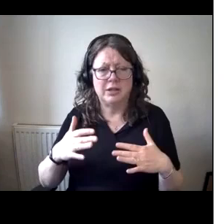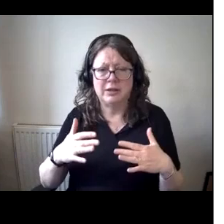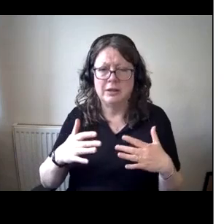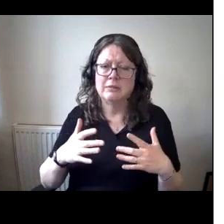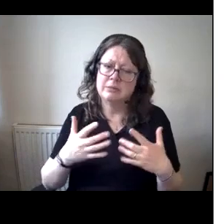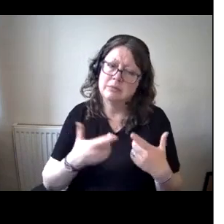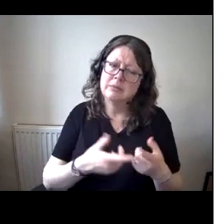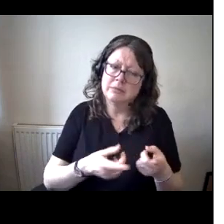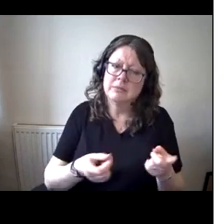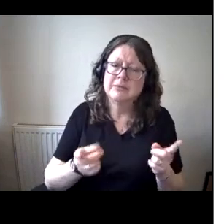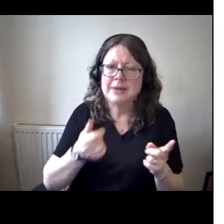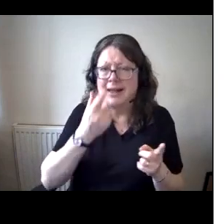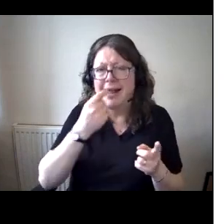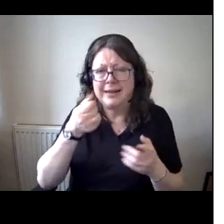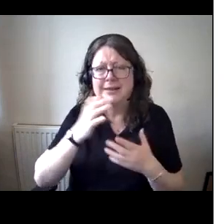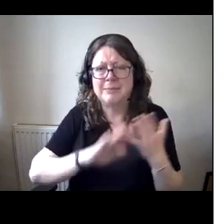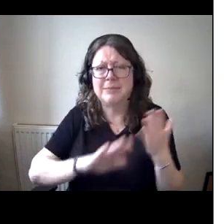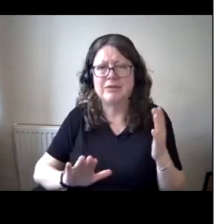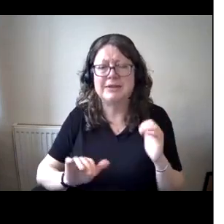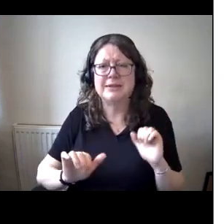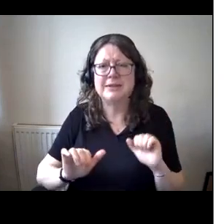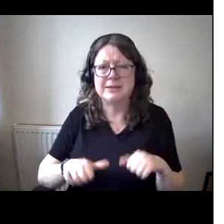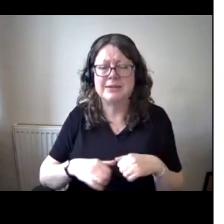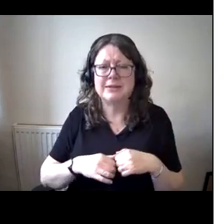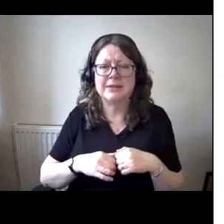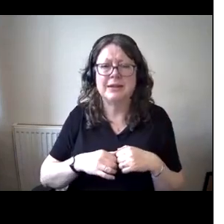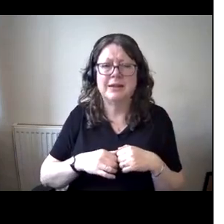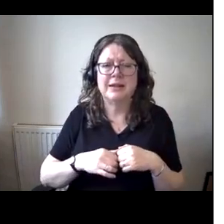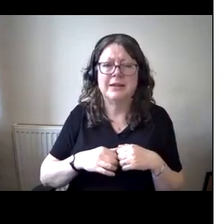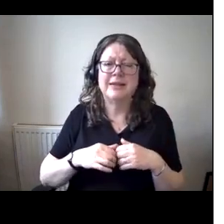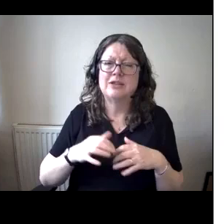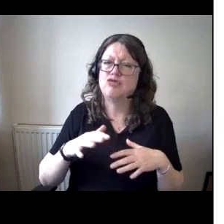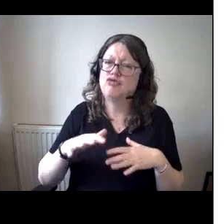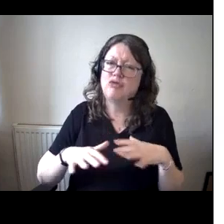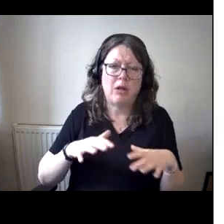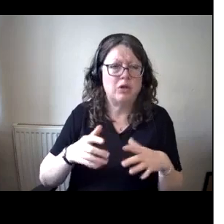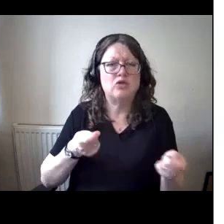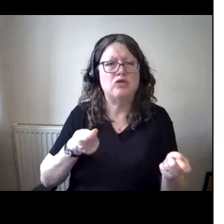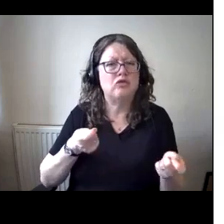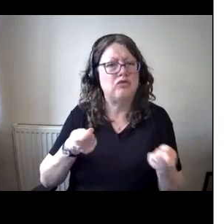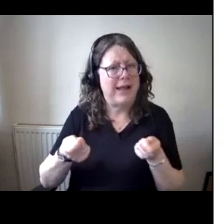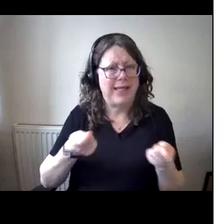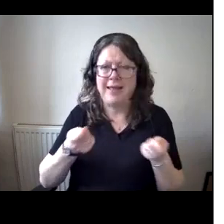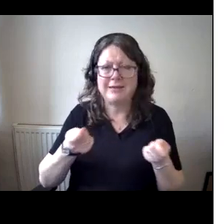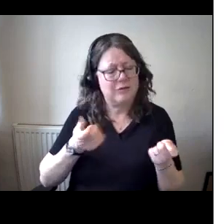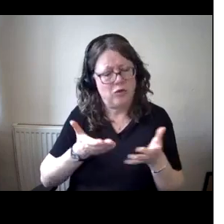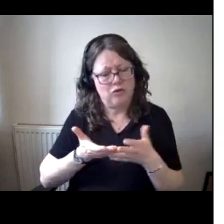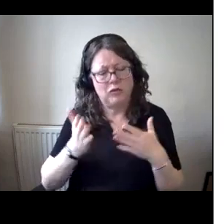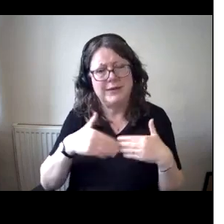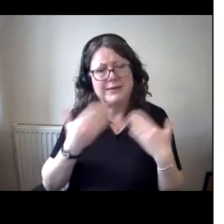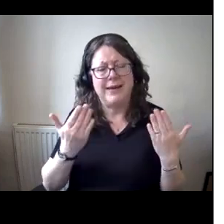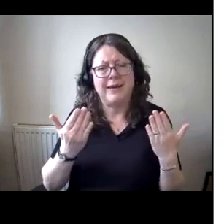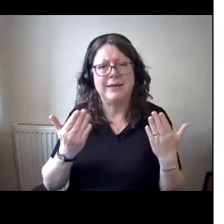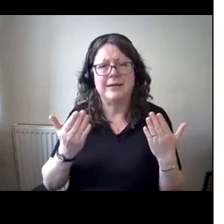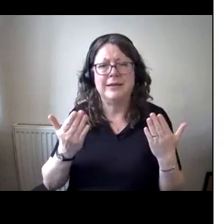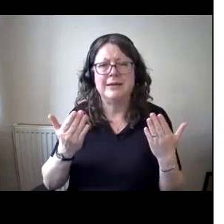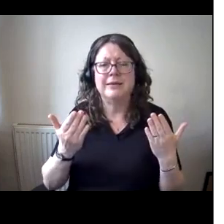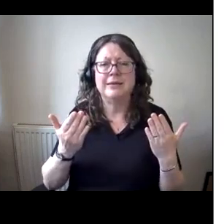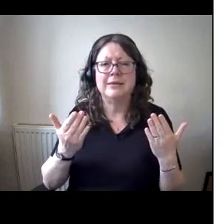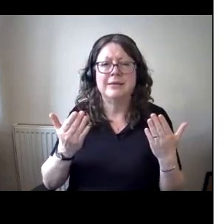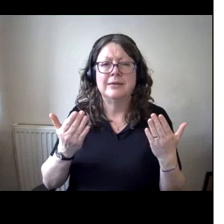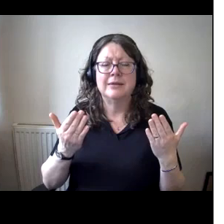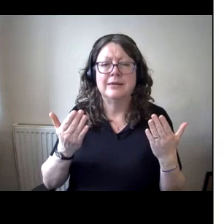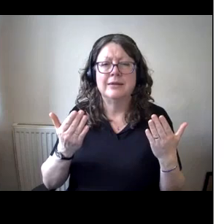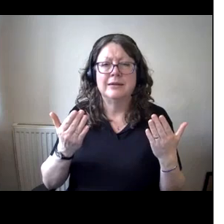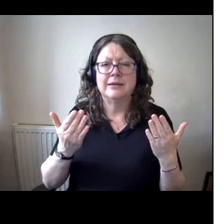and struggle to be able to regulate throughout the day. So those big